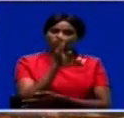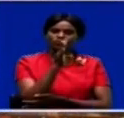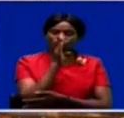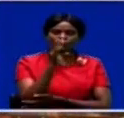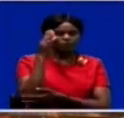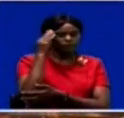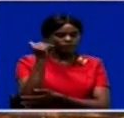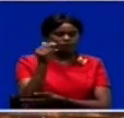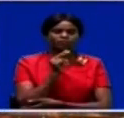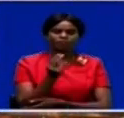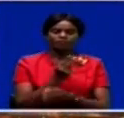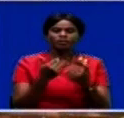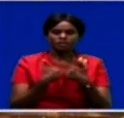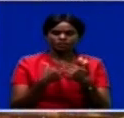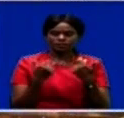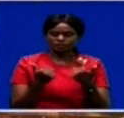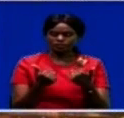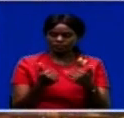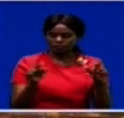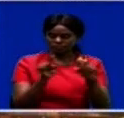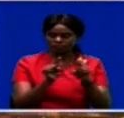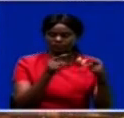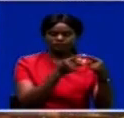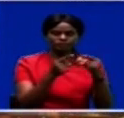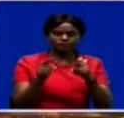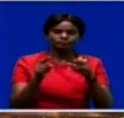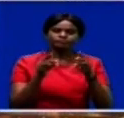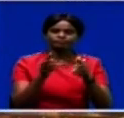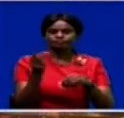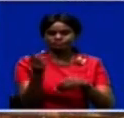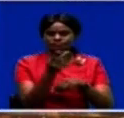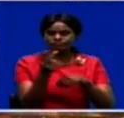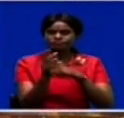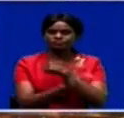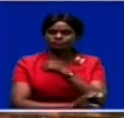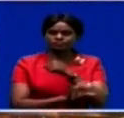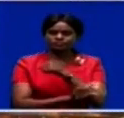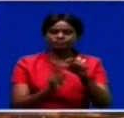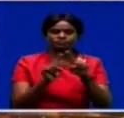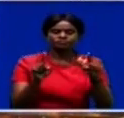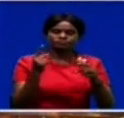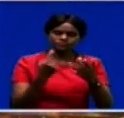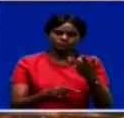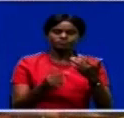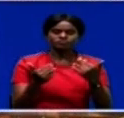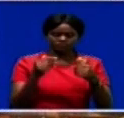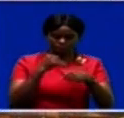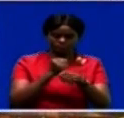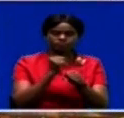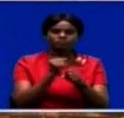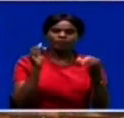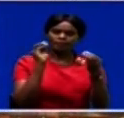aim is not only to broaden and deepen the scope of relation between the 2 countries, but also to stimulate more